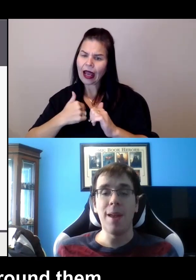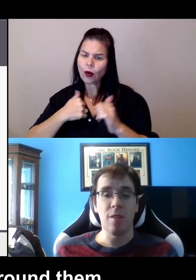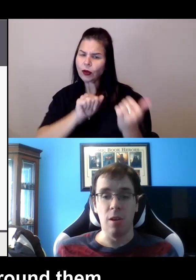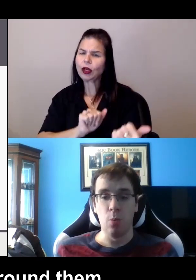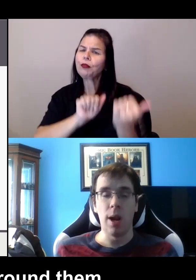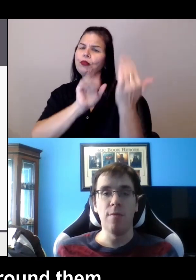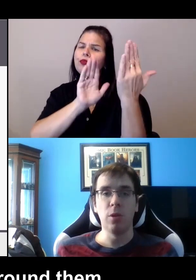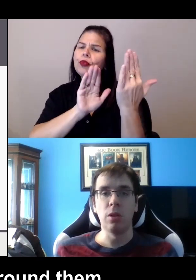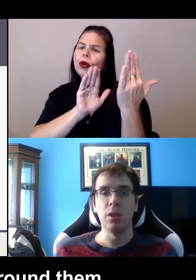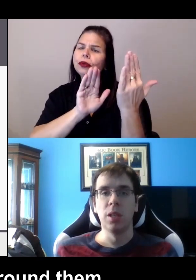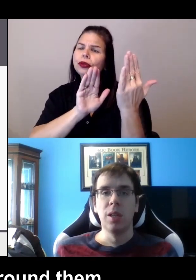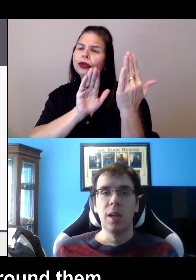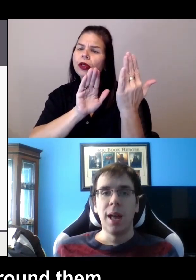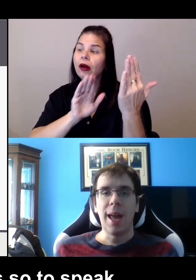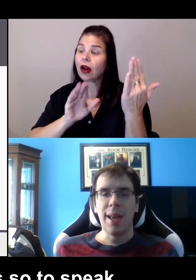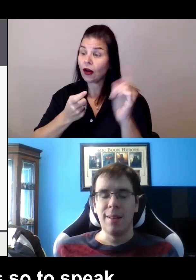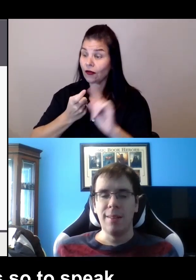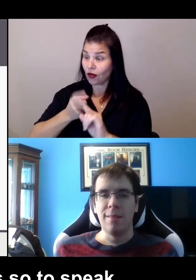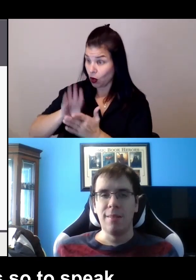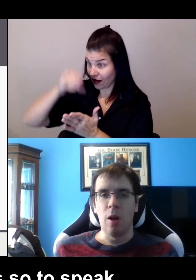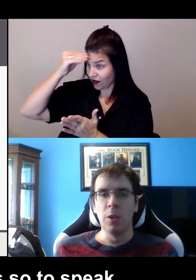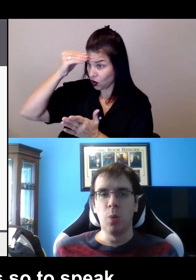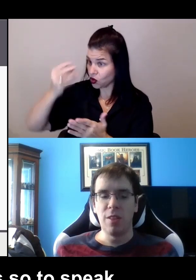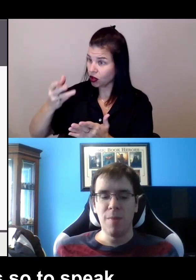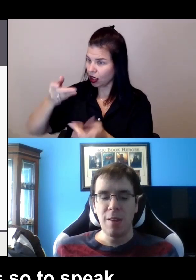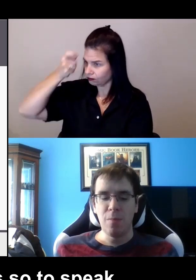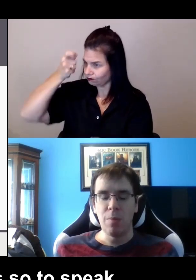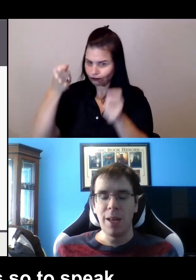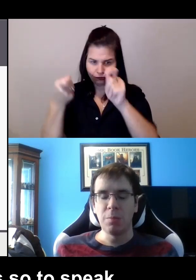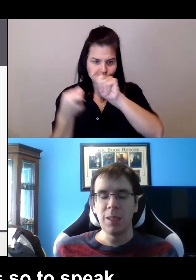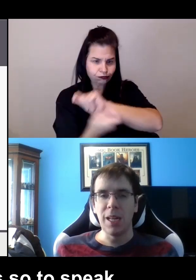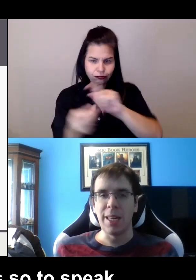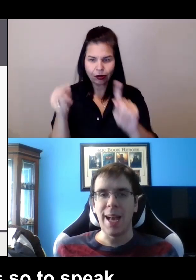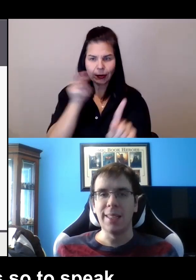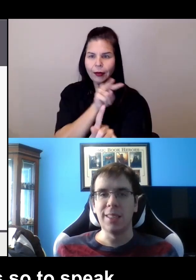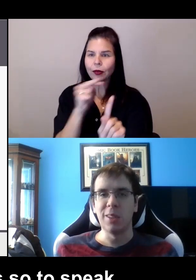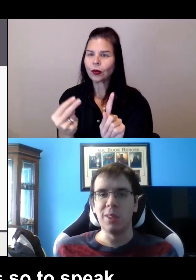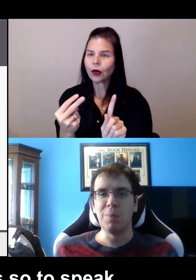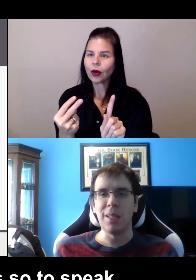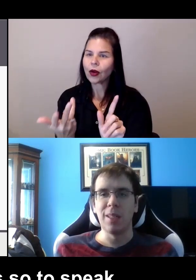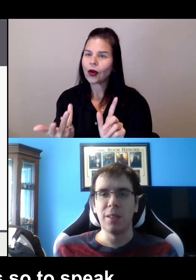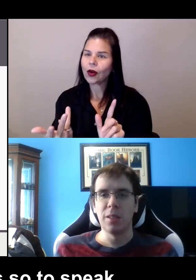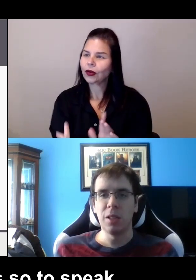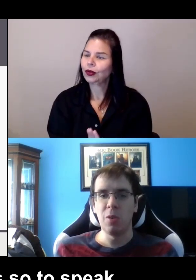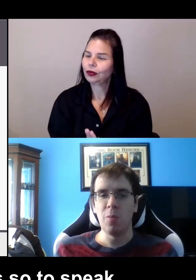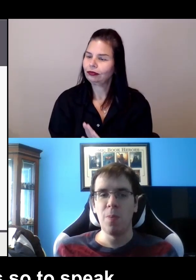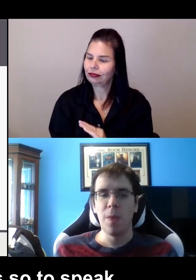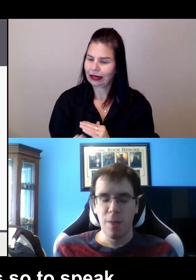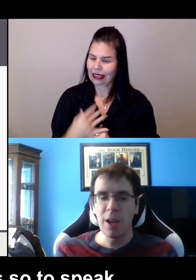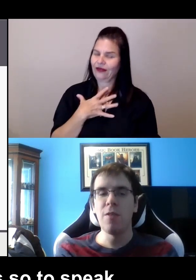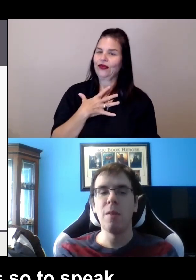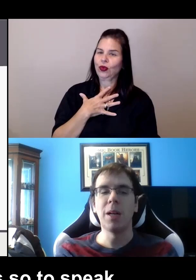them based on what I've learned. And almost what makes me tick, as so to speak.